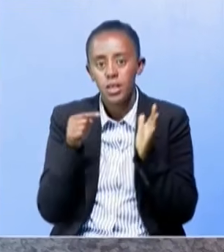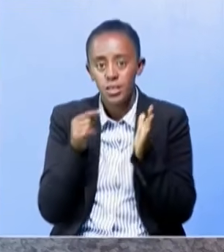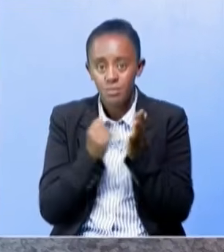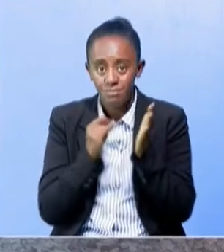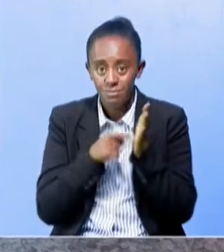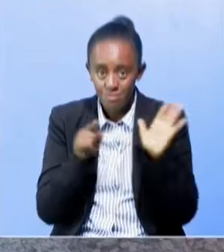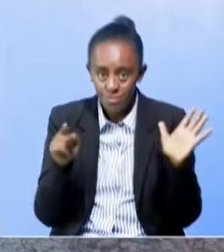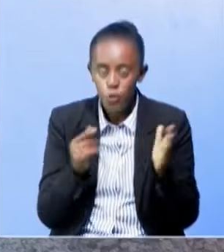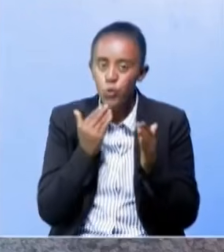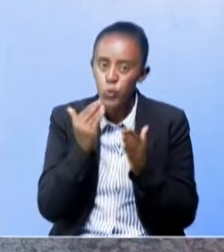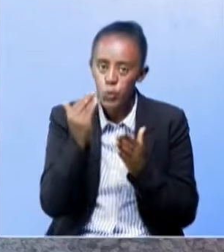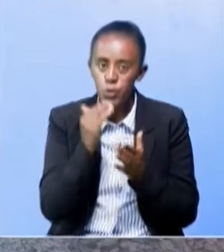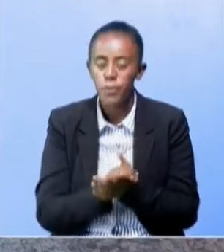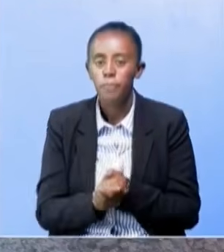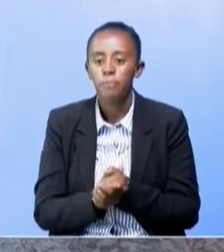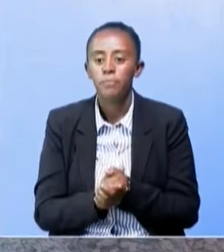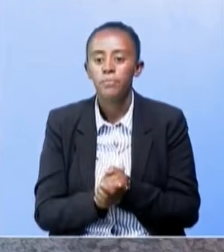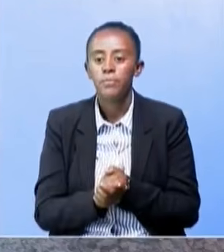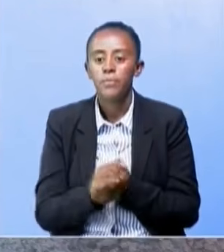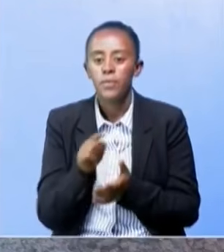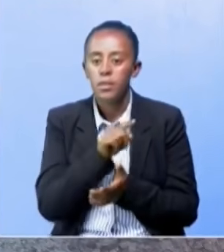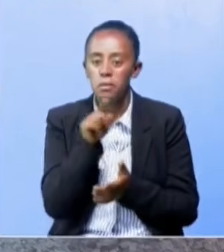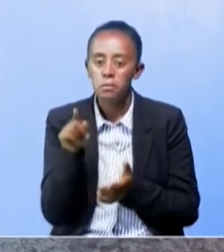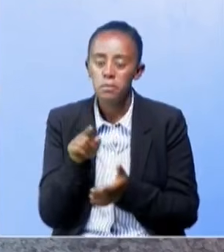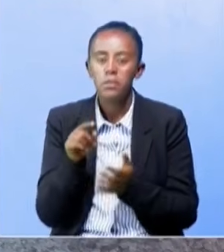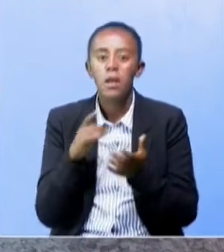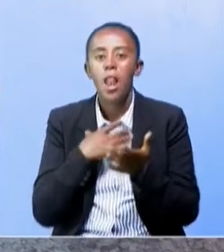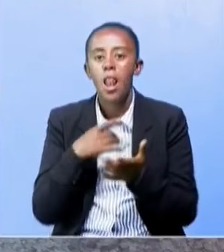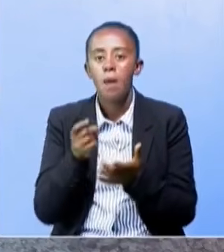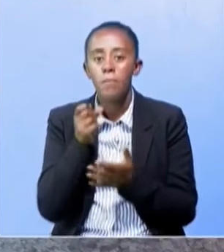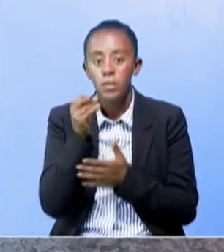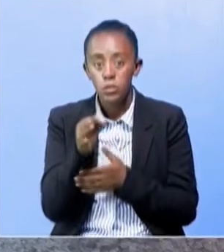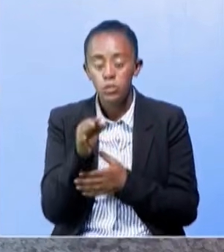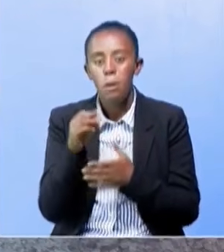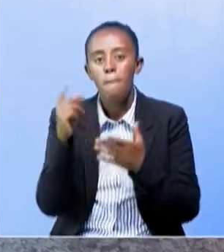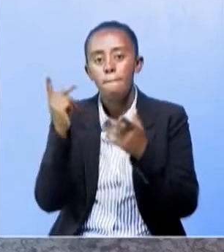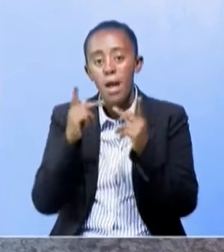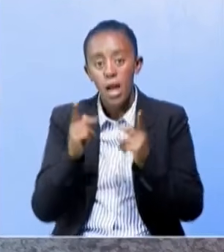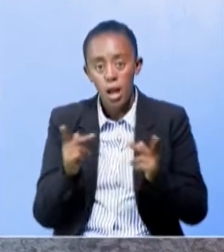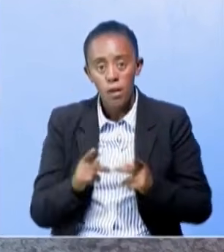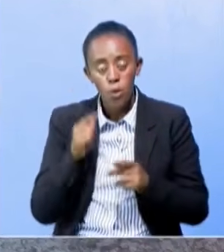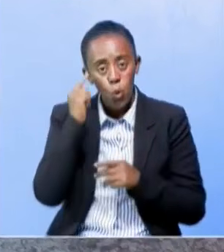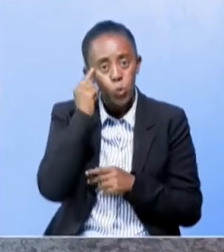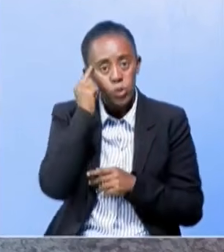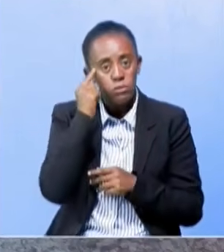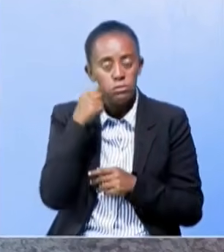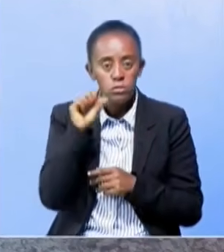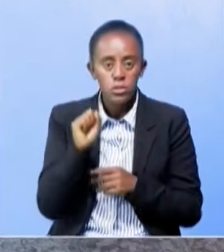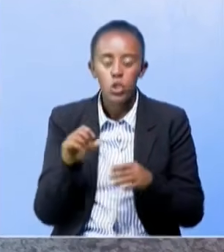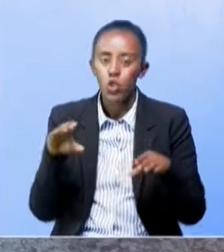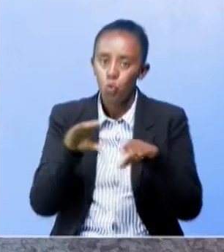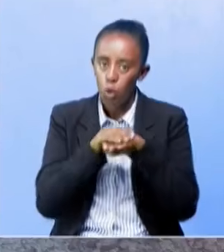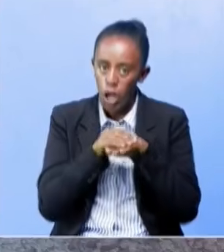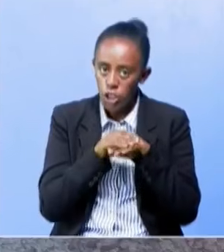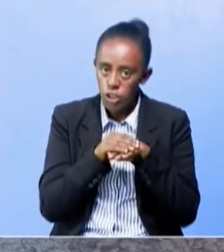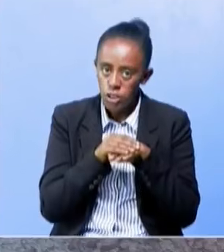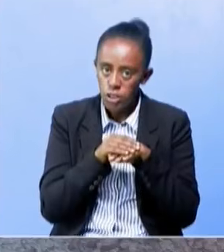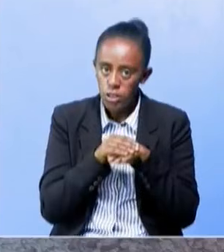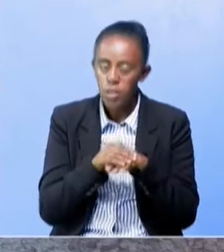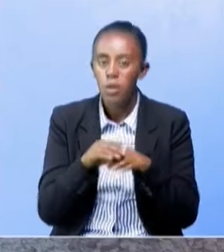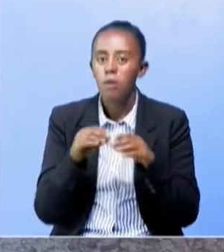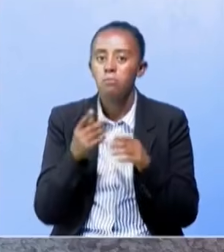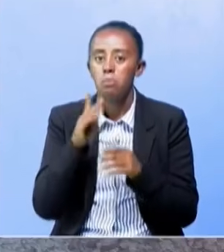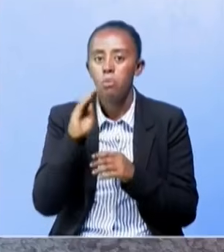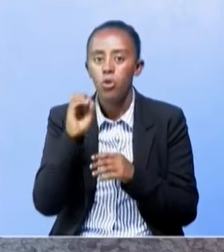clear? Good. Their parts or maybe the elements of paragraphs can be considered as introduction,